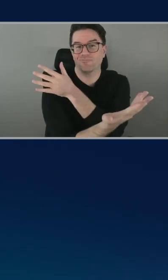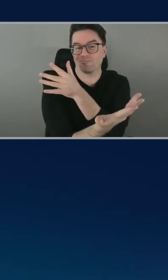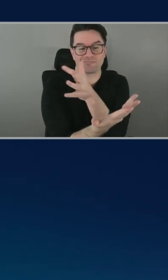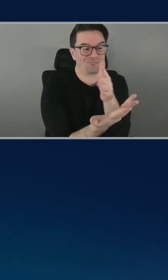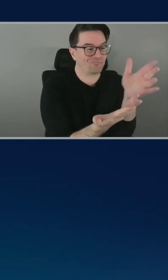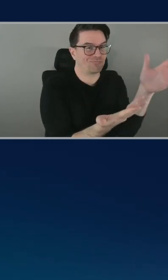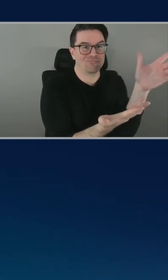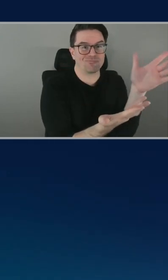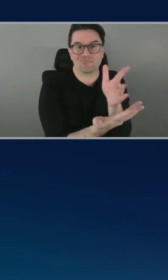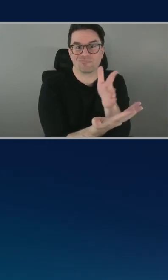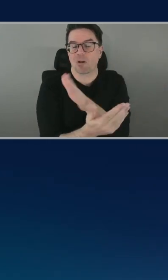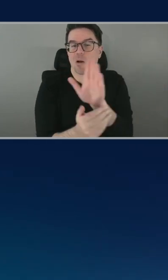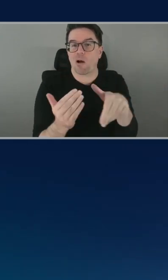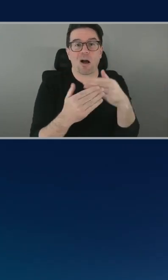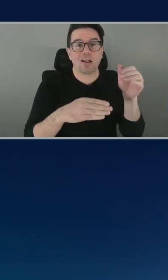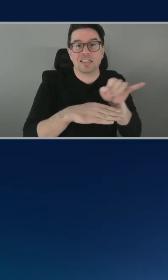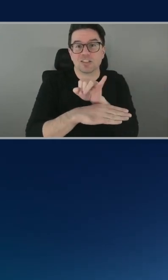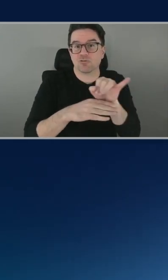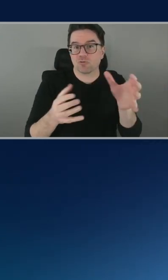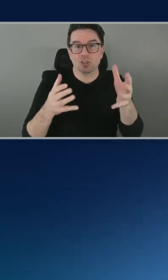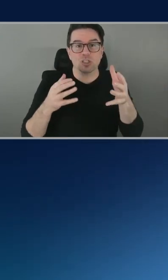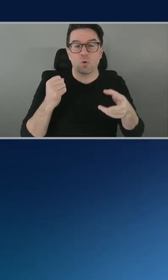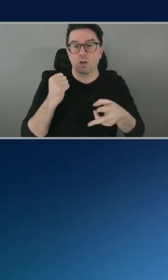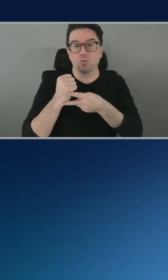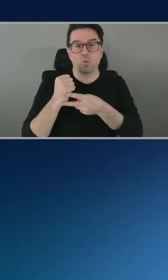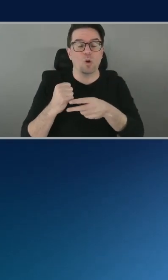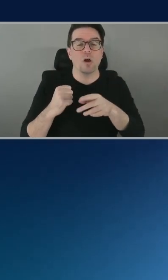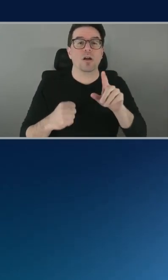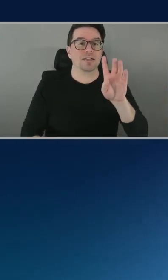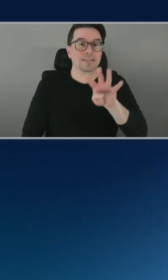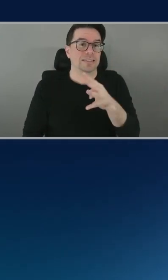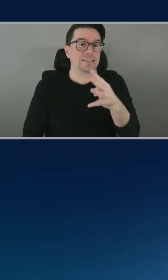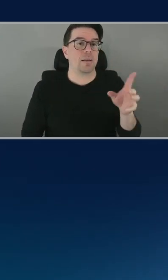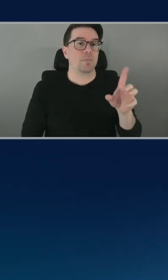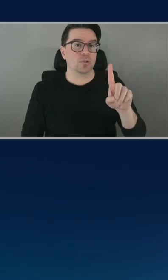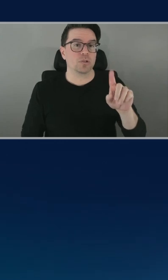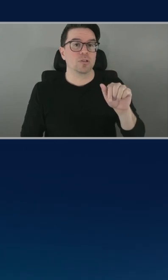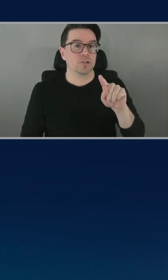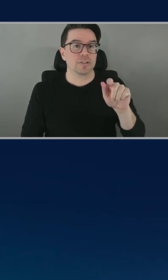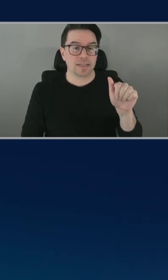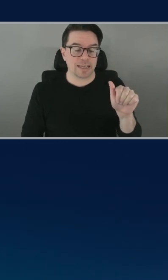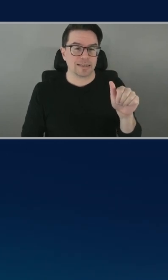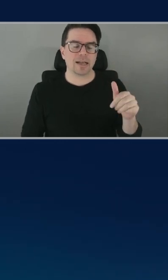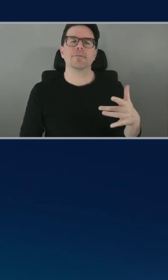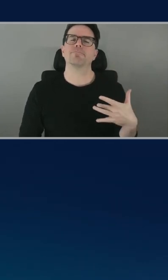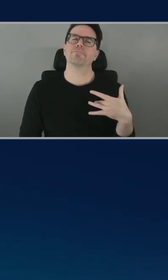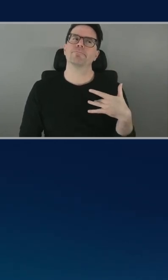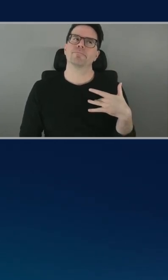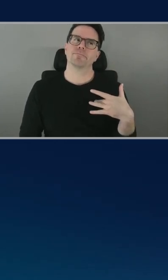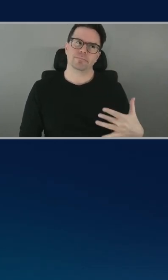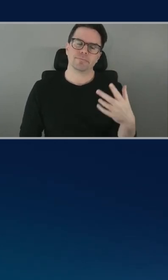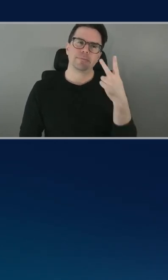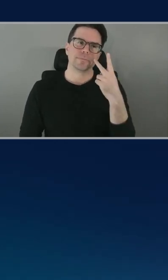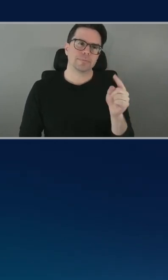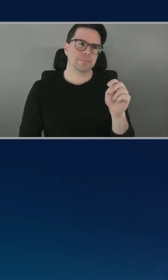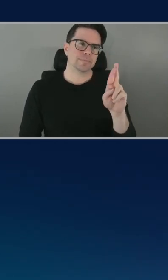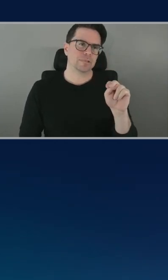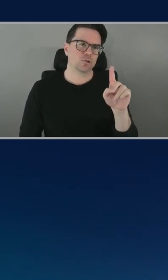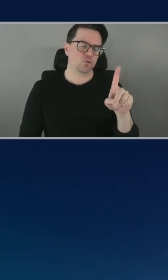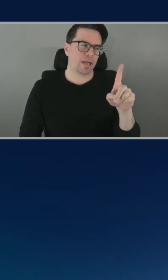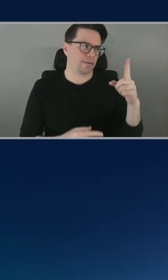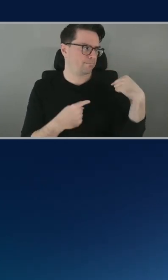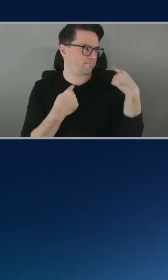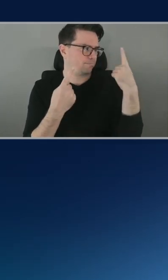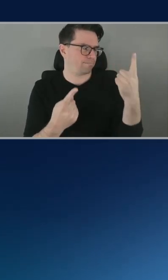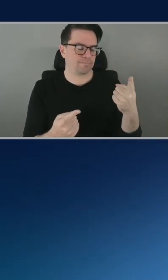industries where basically they want to store tabular data. And this has been a trend that we've seen since S3 was launched and